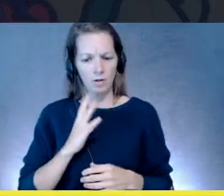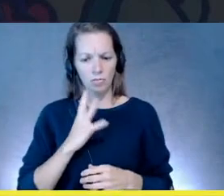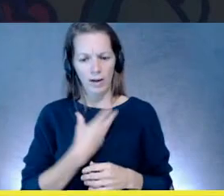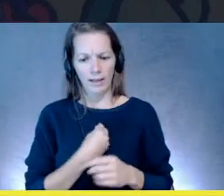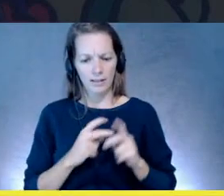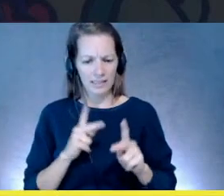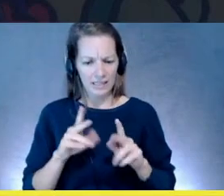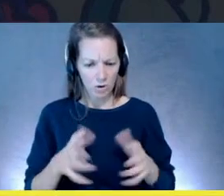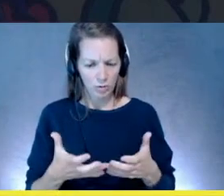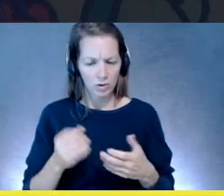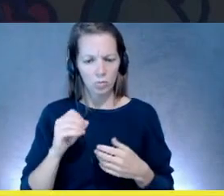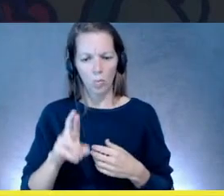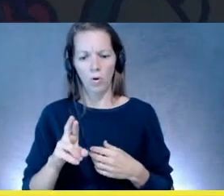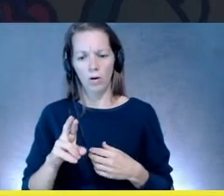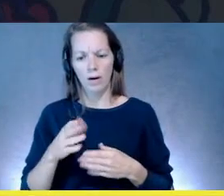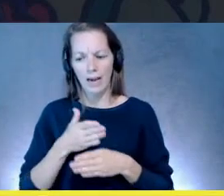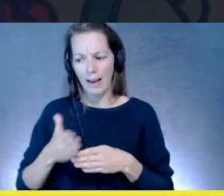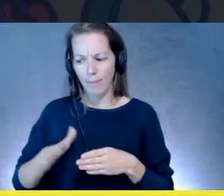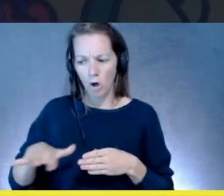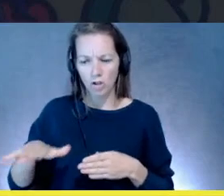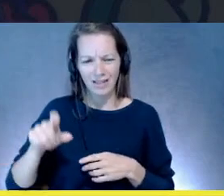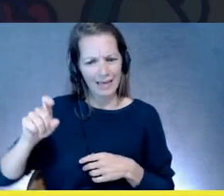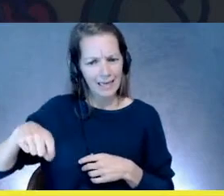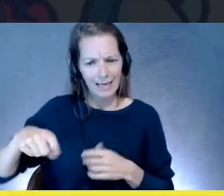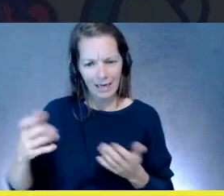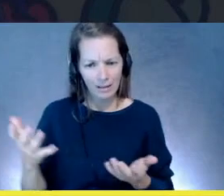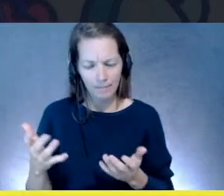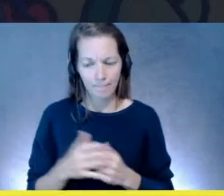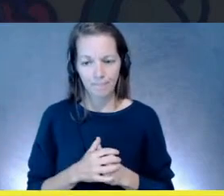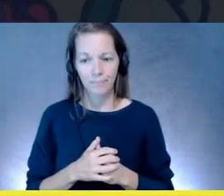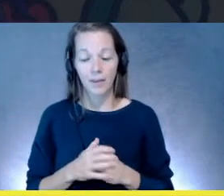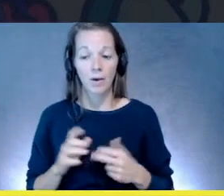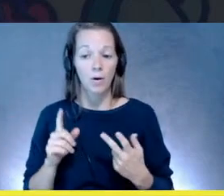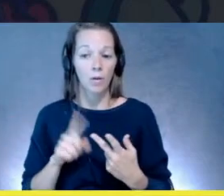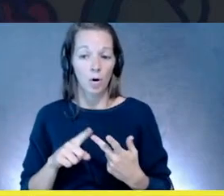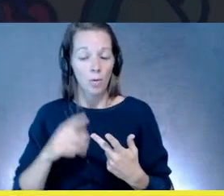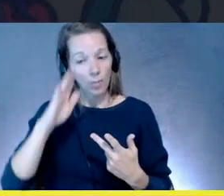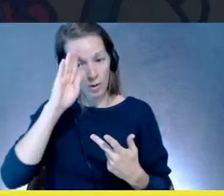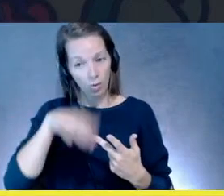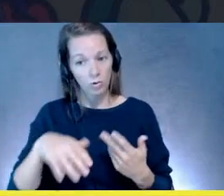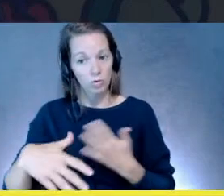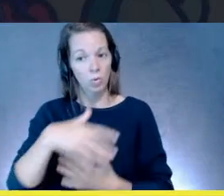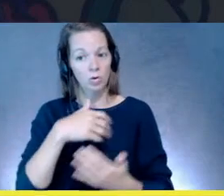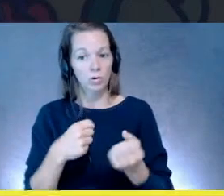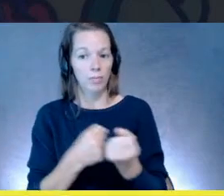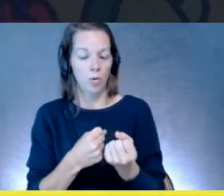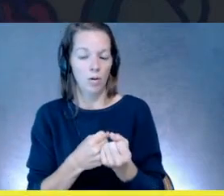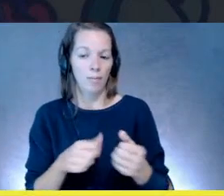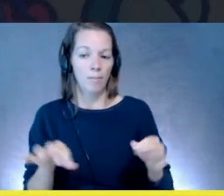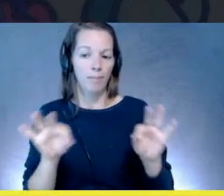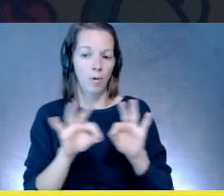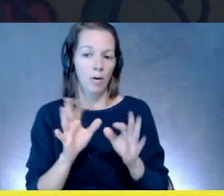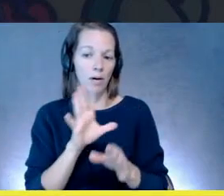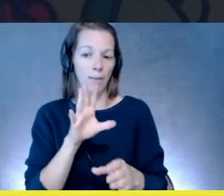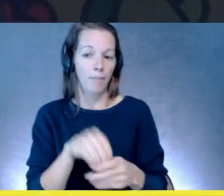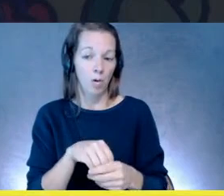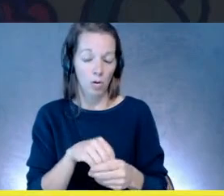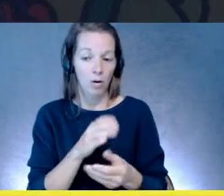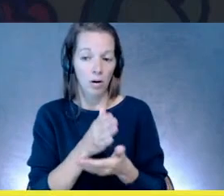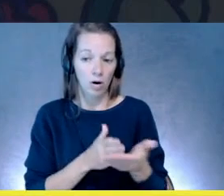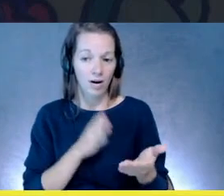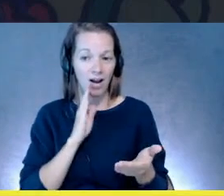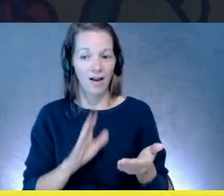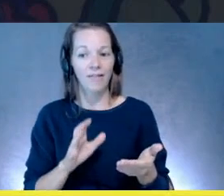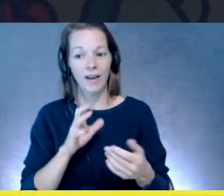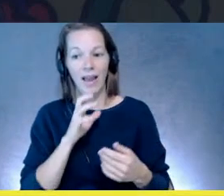my transgender neighbors need? And third, we know that social support is an important component of aging well